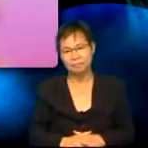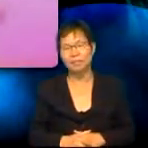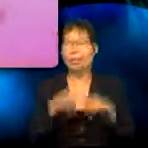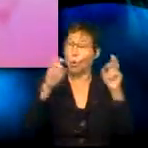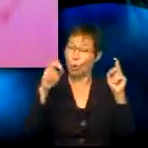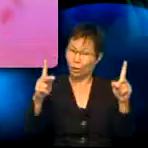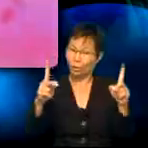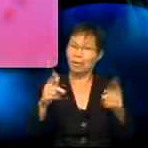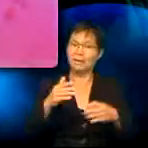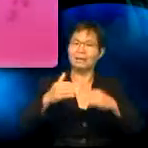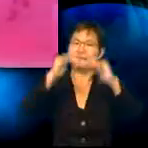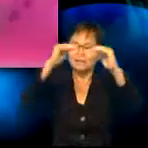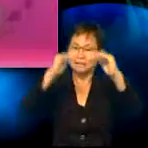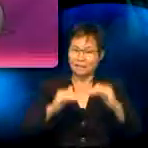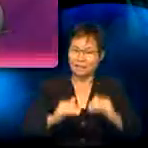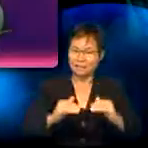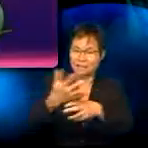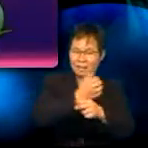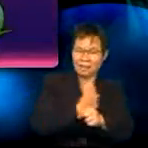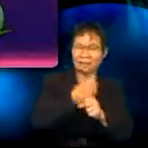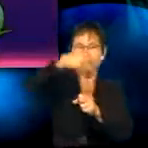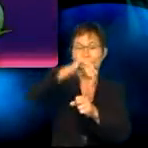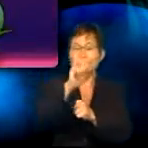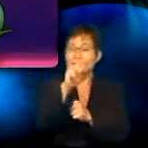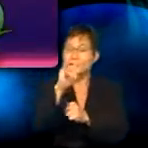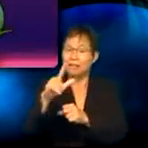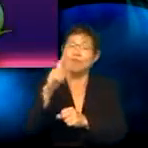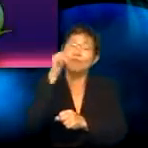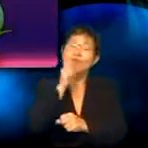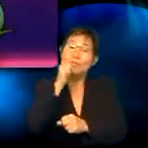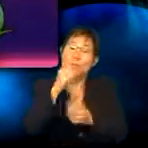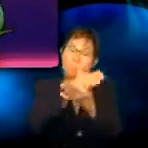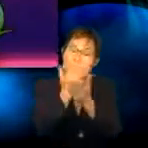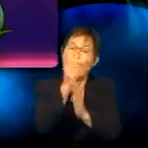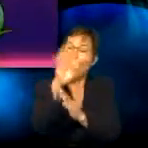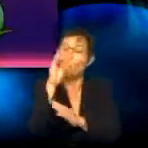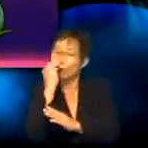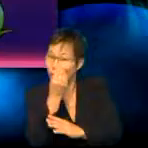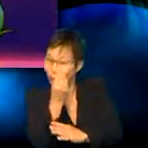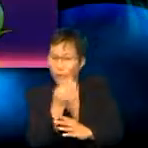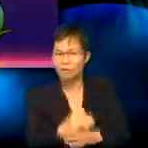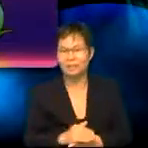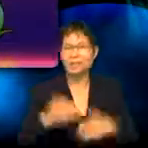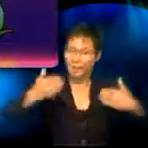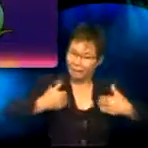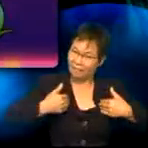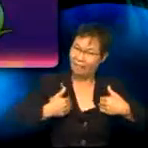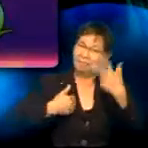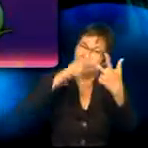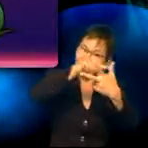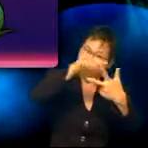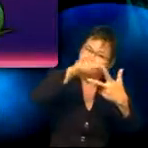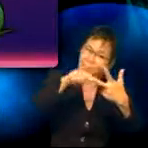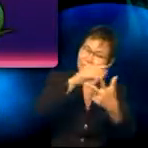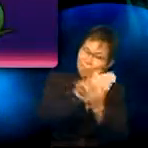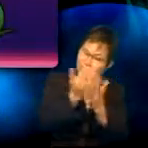Okay, let's get back to the pistil, the female part of a flower. It has 3 parts: